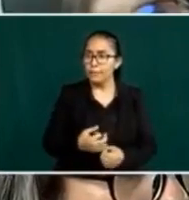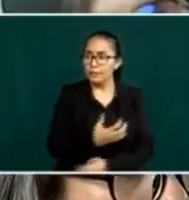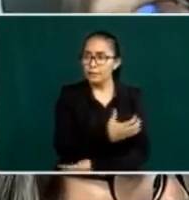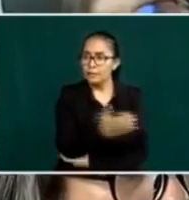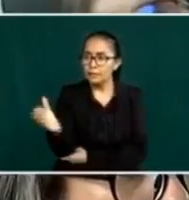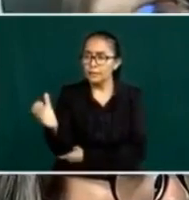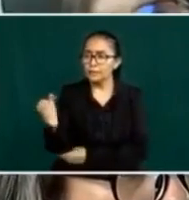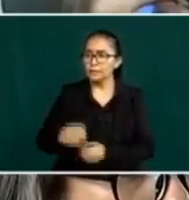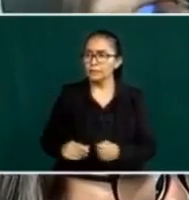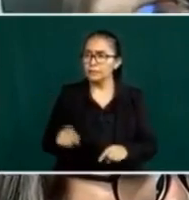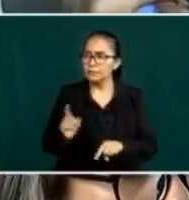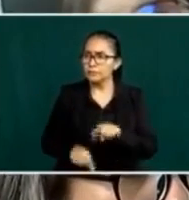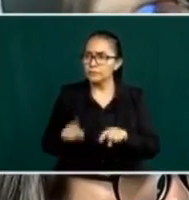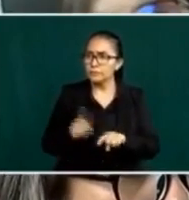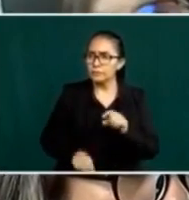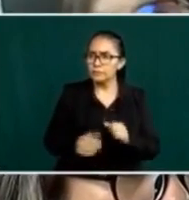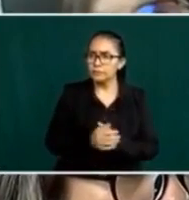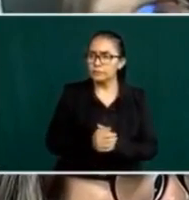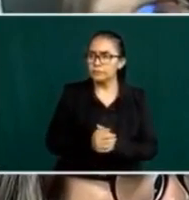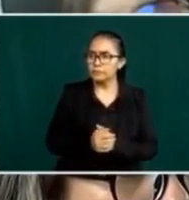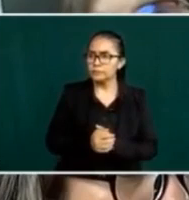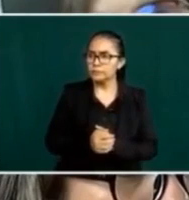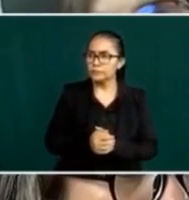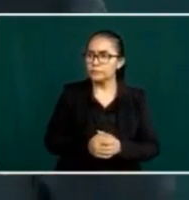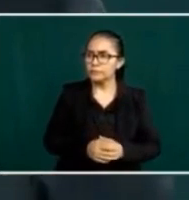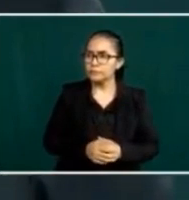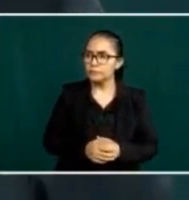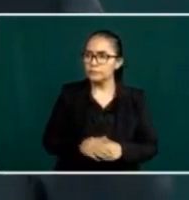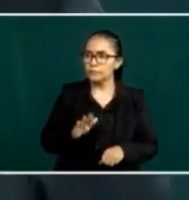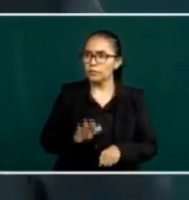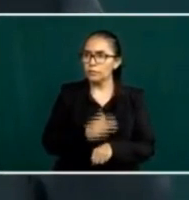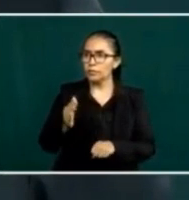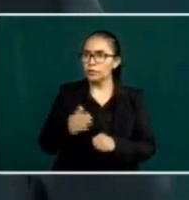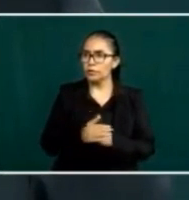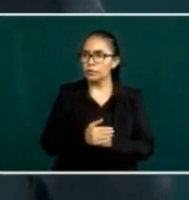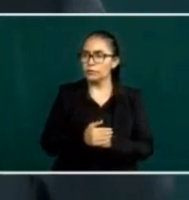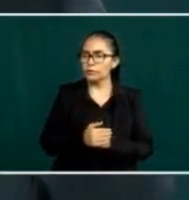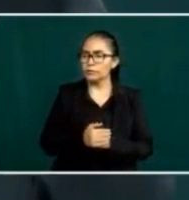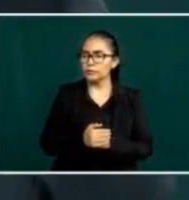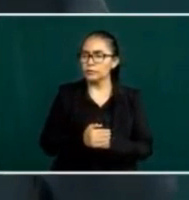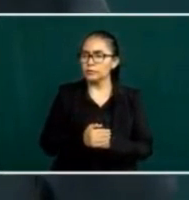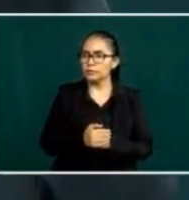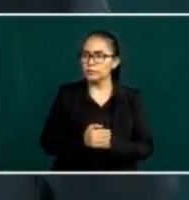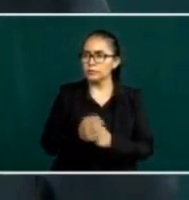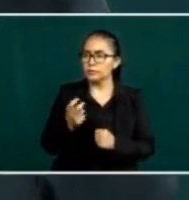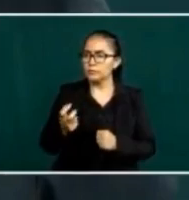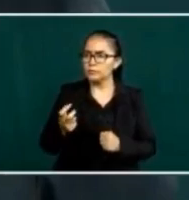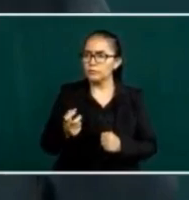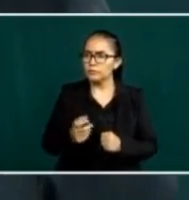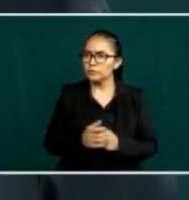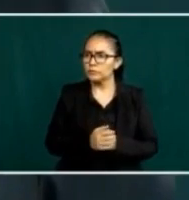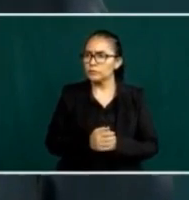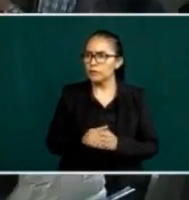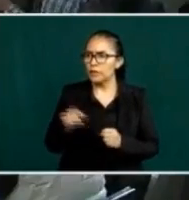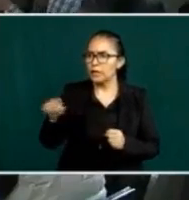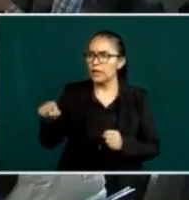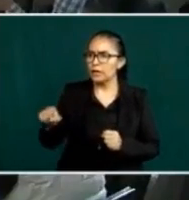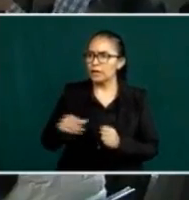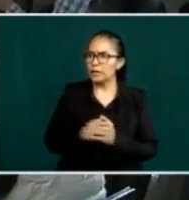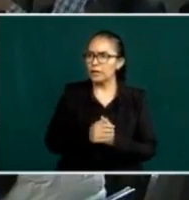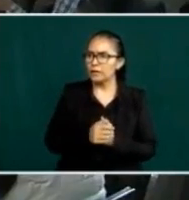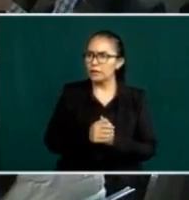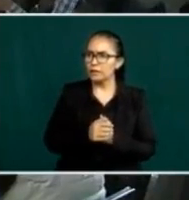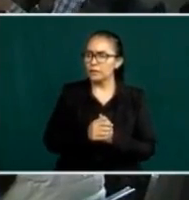And the land of this people that is in jail and was accused of a kidnapping